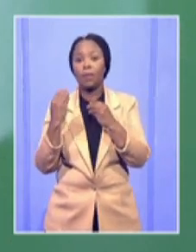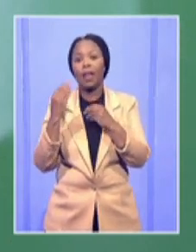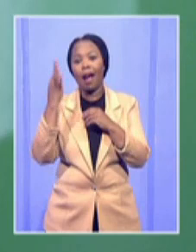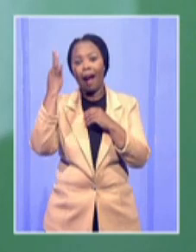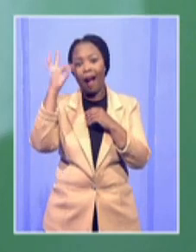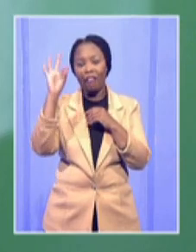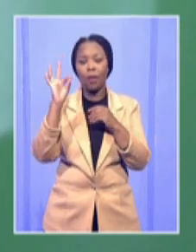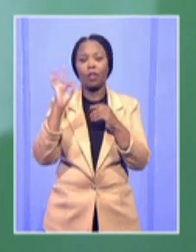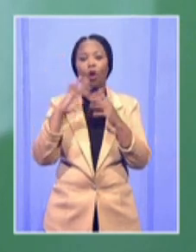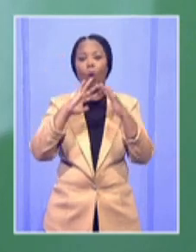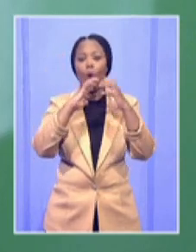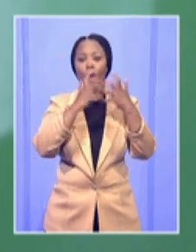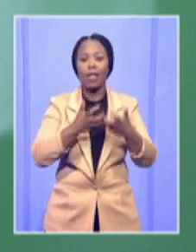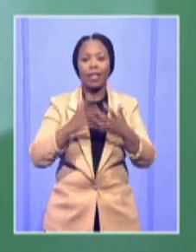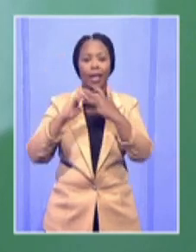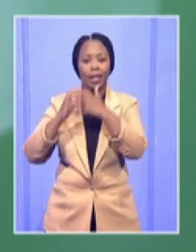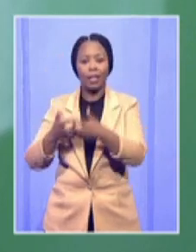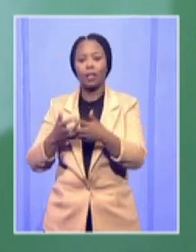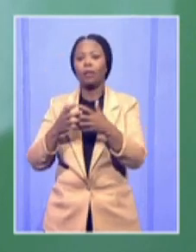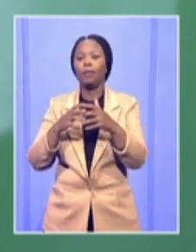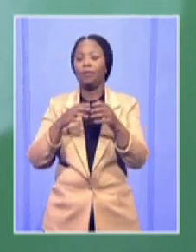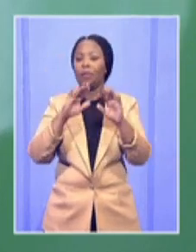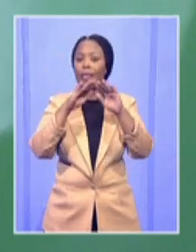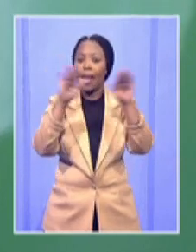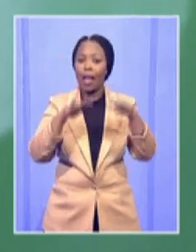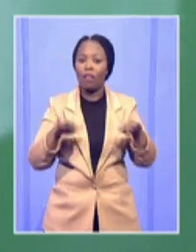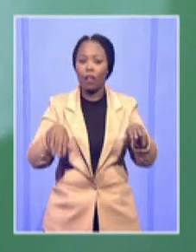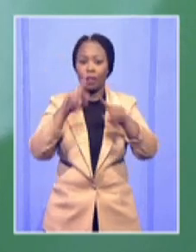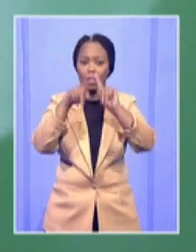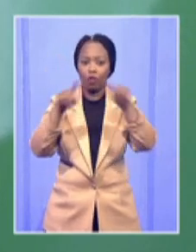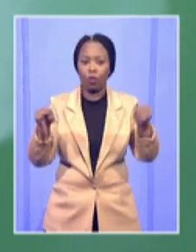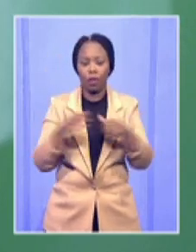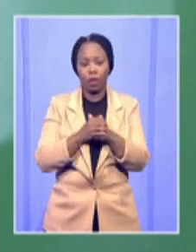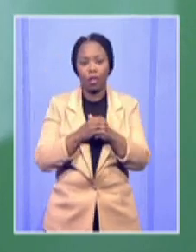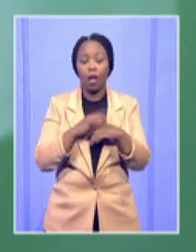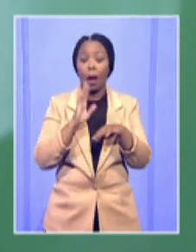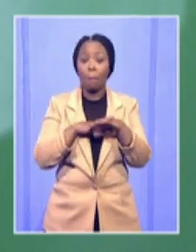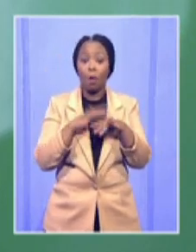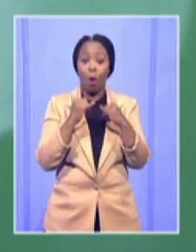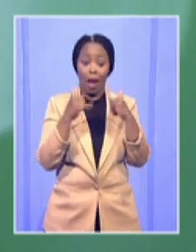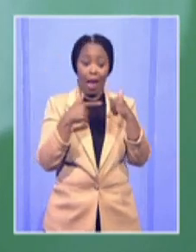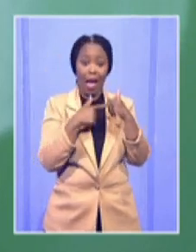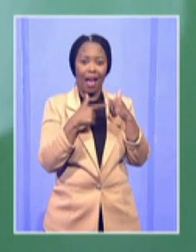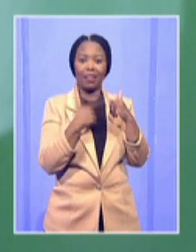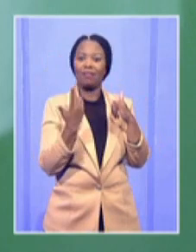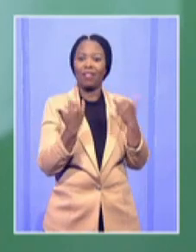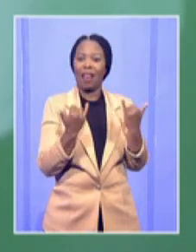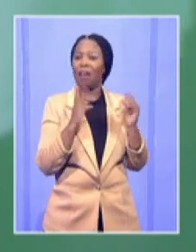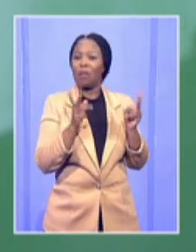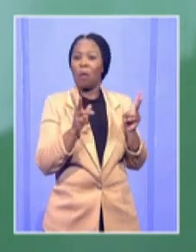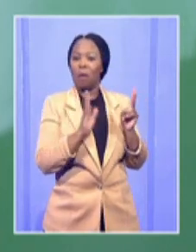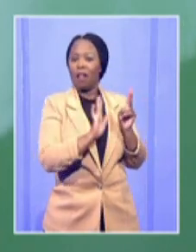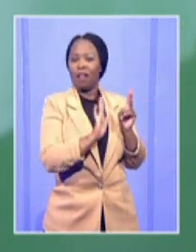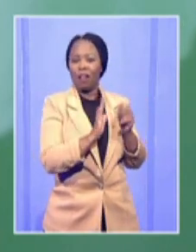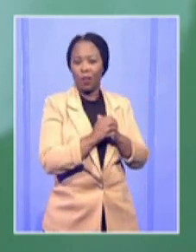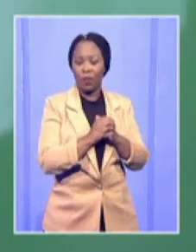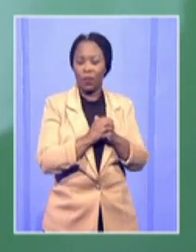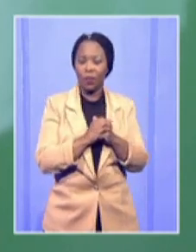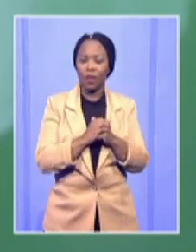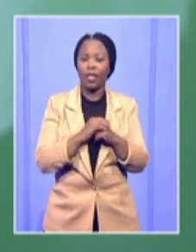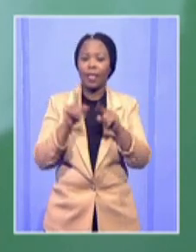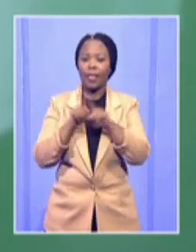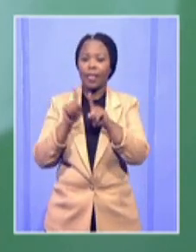actions at various levels. Online meetings have now become a norm. Innovations in the data